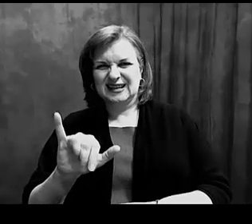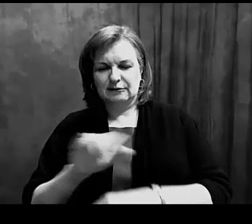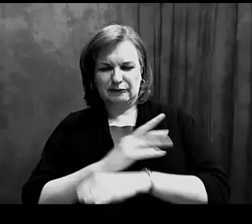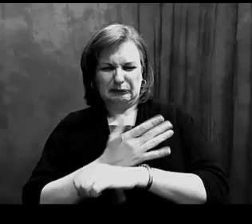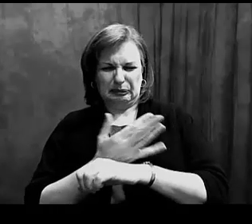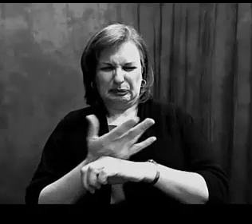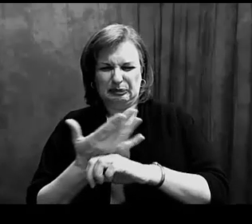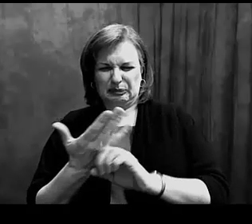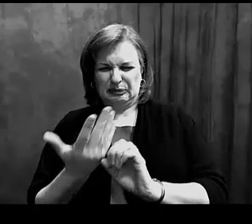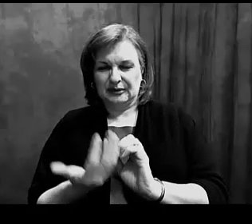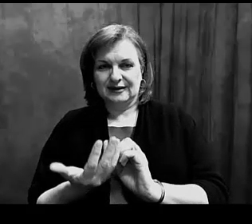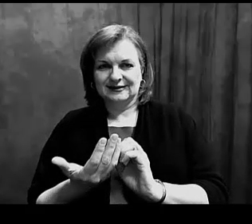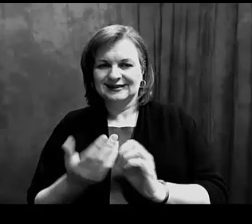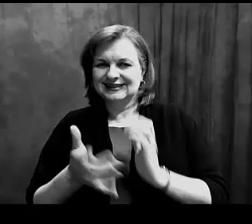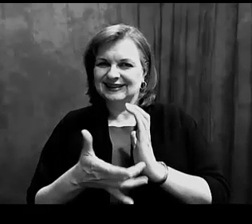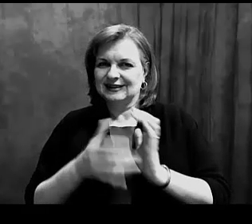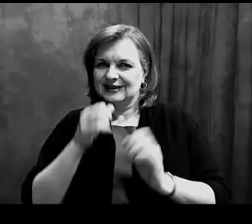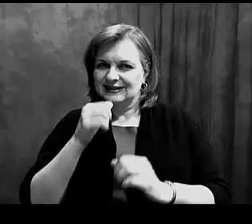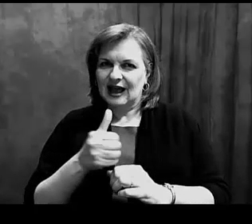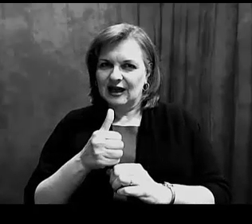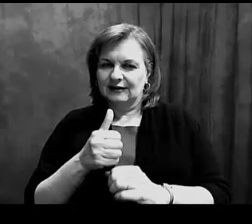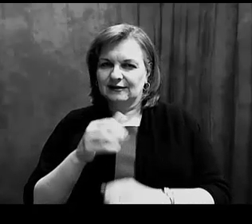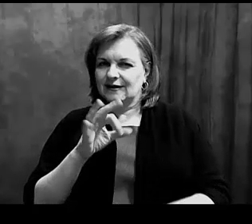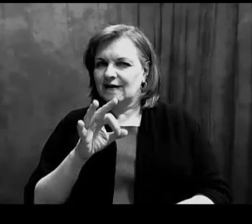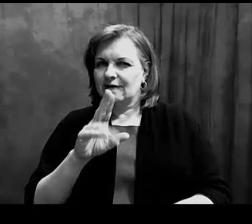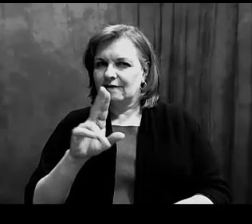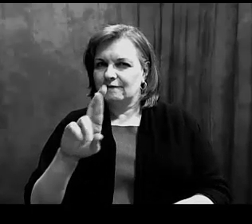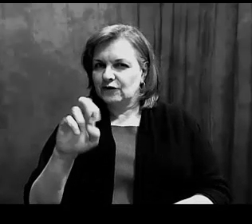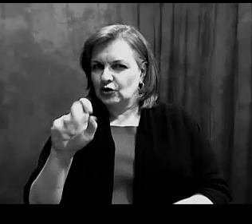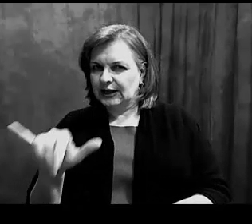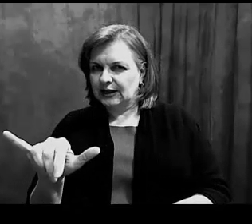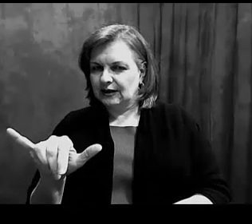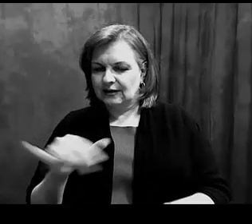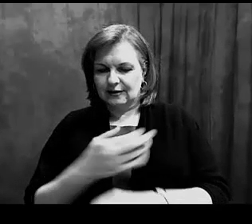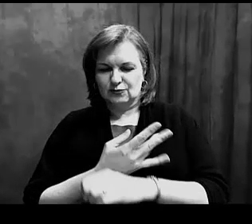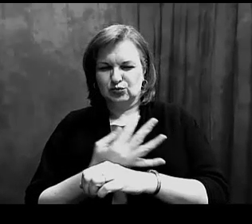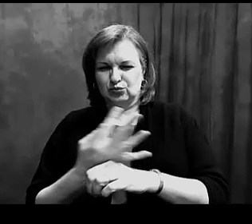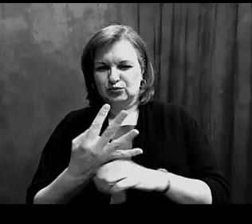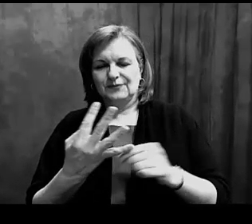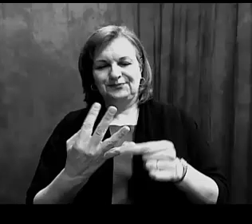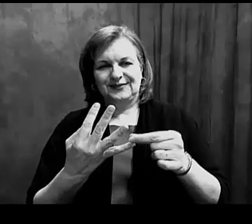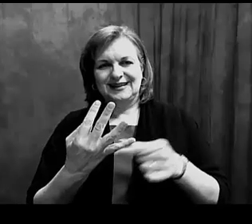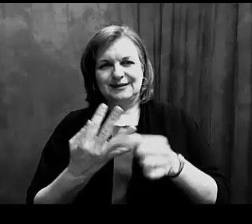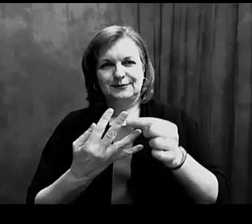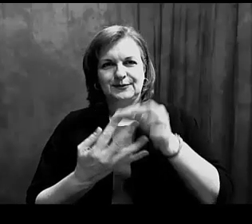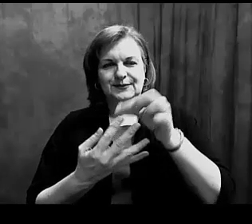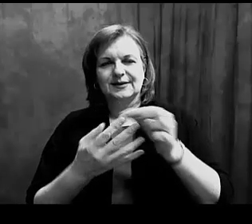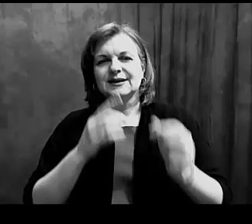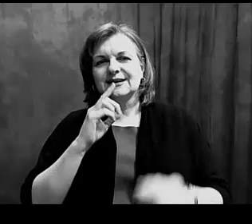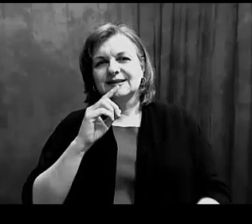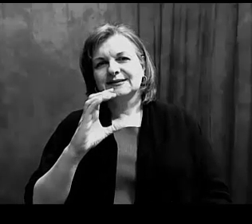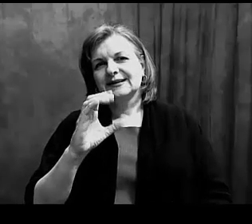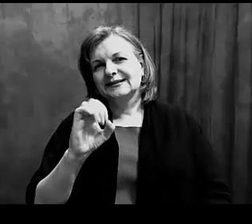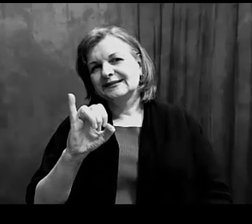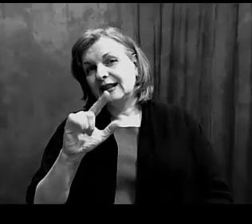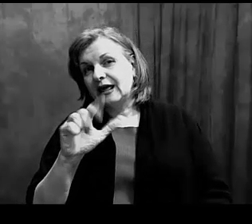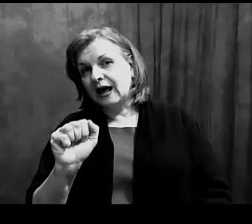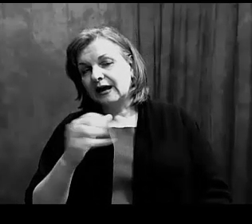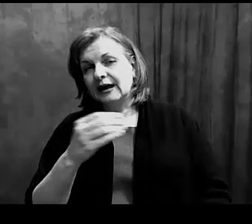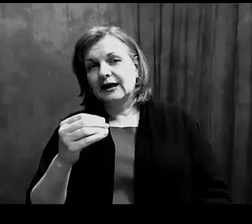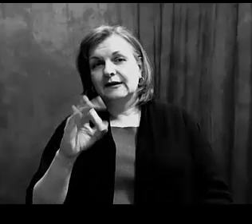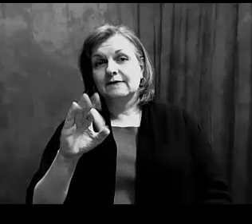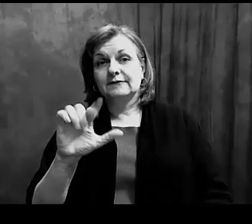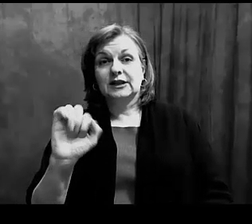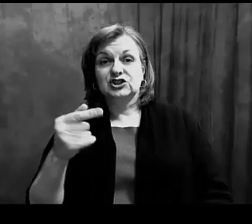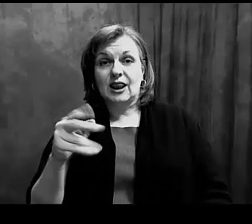And you see he looks pretty fuzzy, right? Well, he's not technically fuzzy or furry. Instead, he's covered in